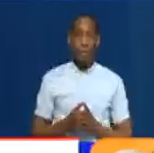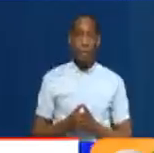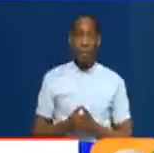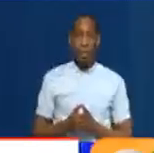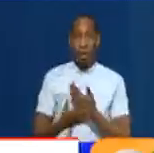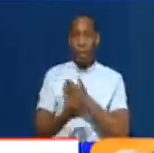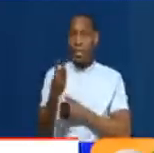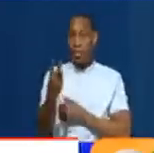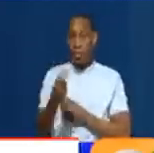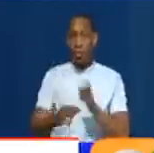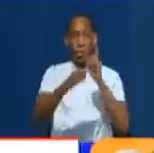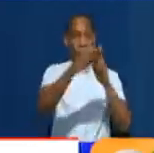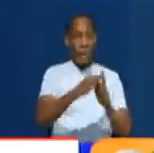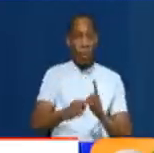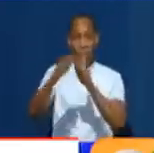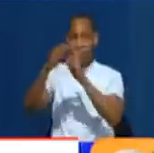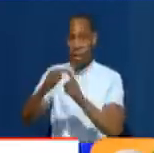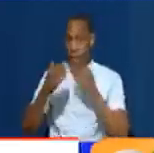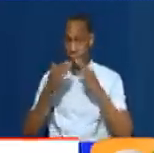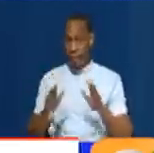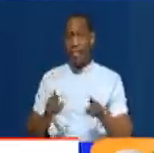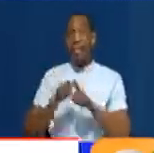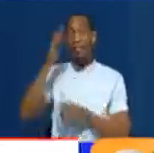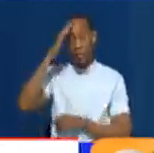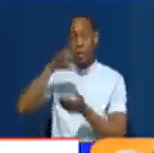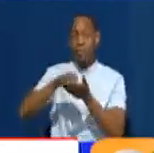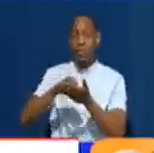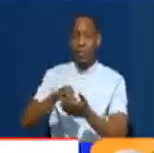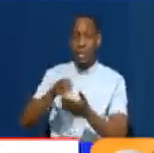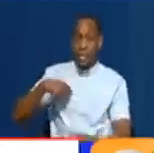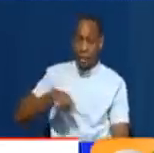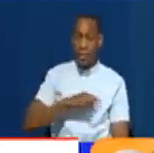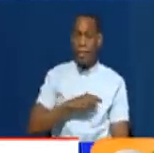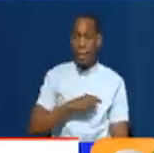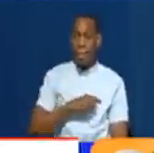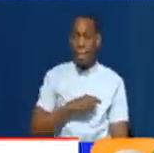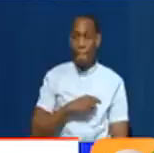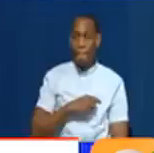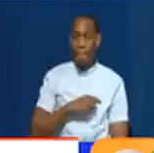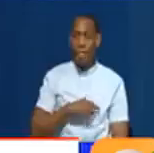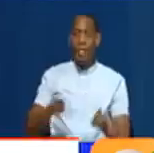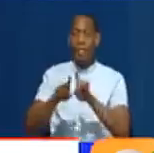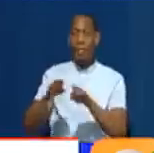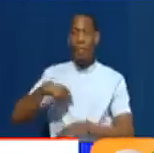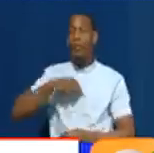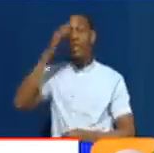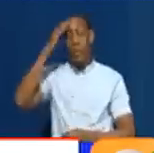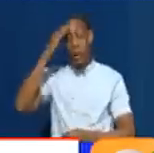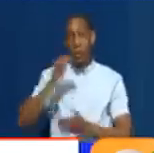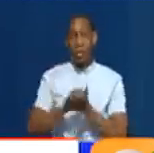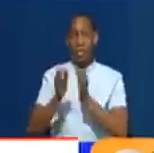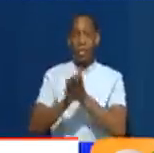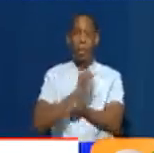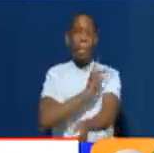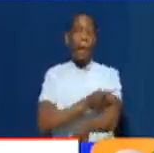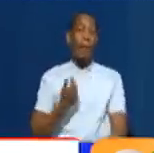copies and we tallied and we know where we are and we know if we had the